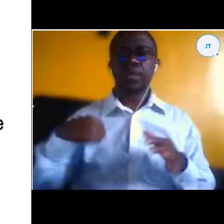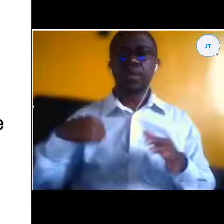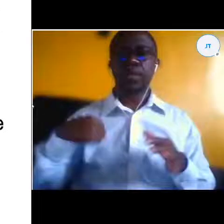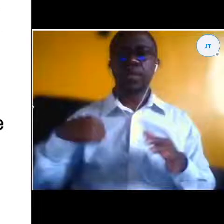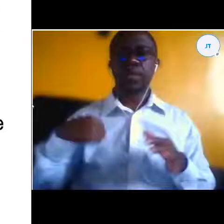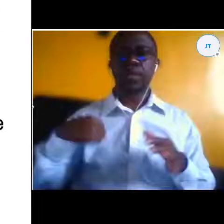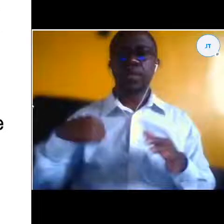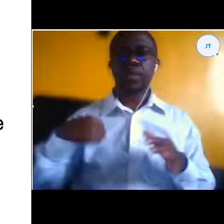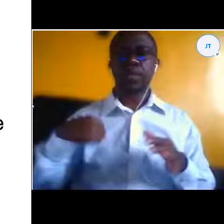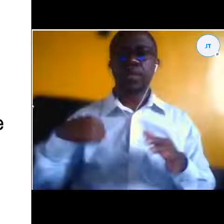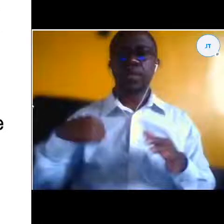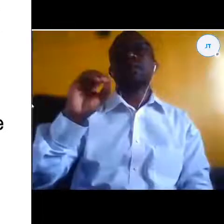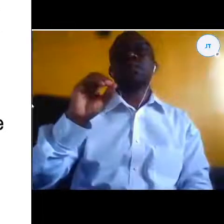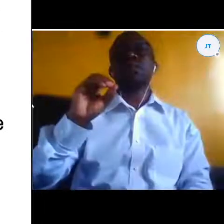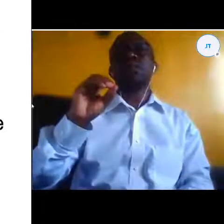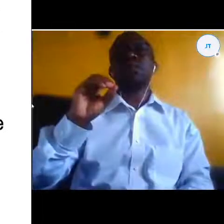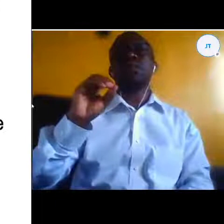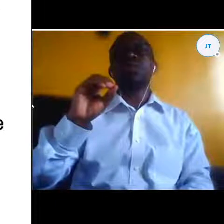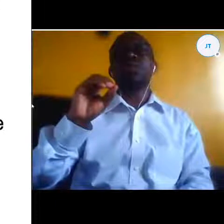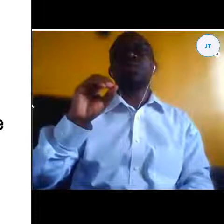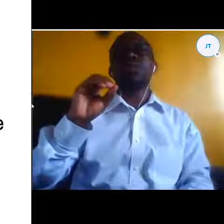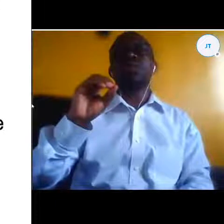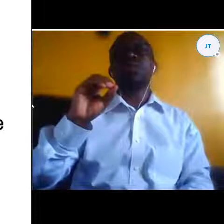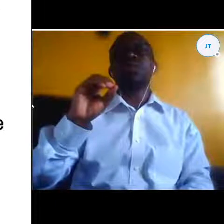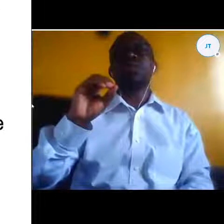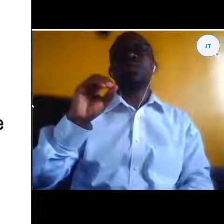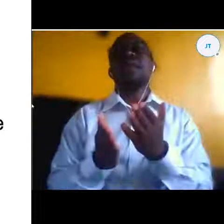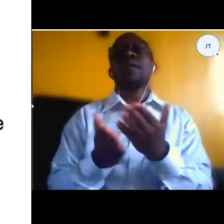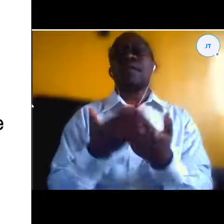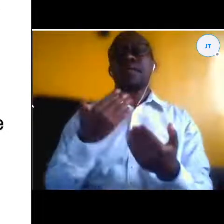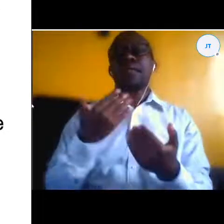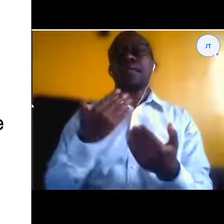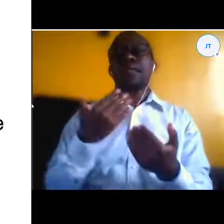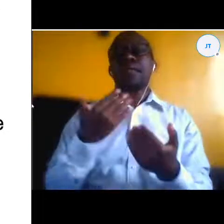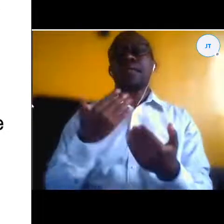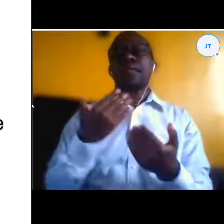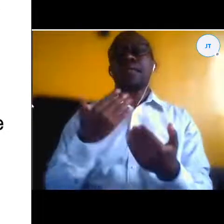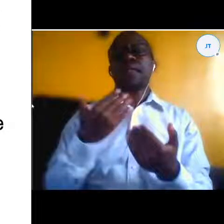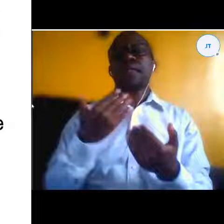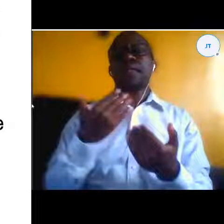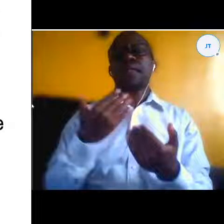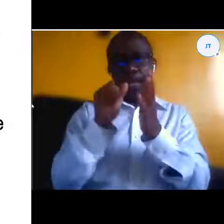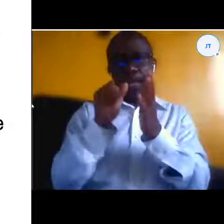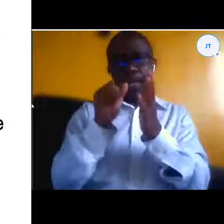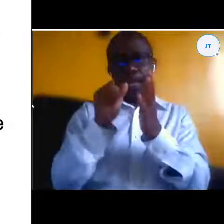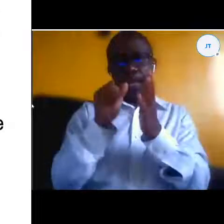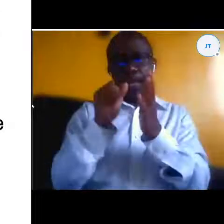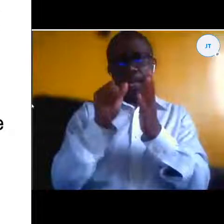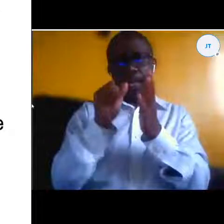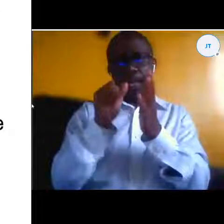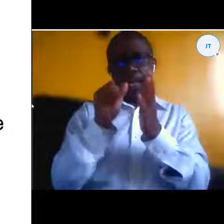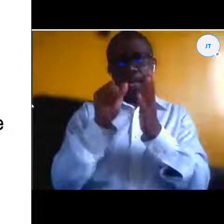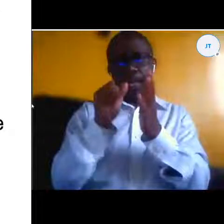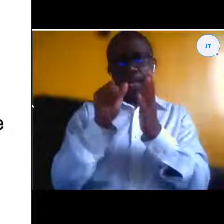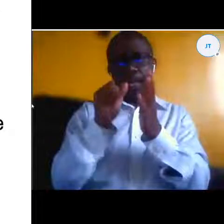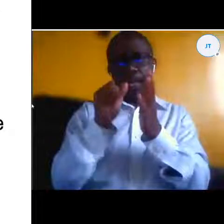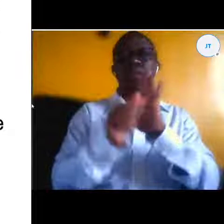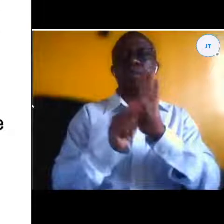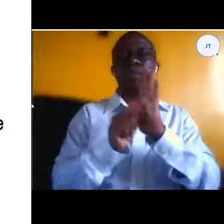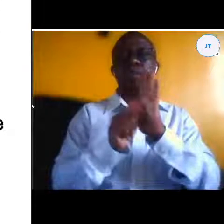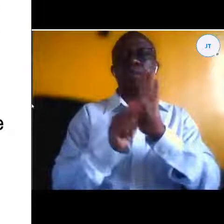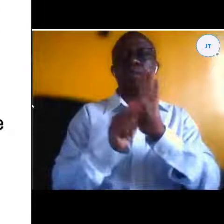that it's known and that it can have inroads in setting the agendas and in influencing